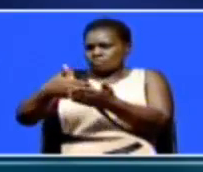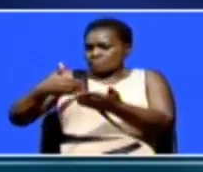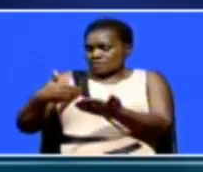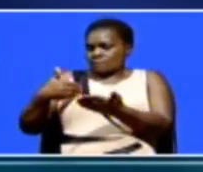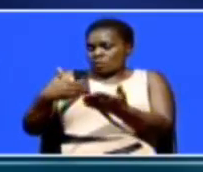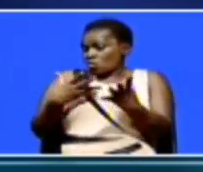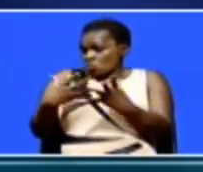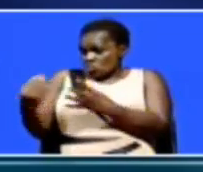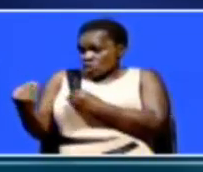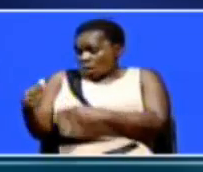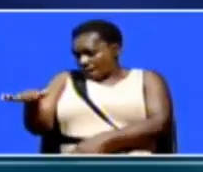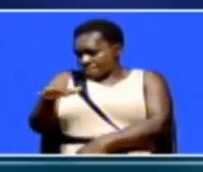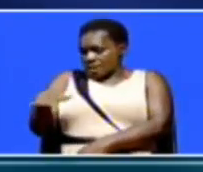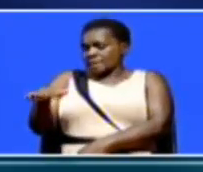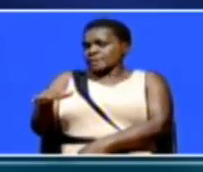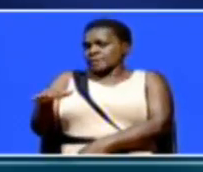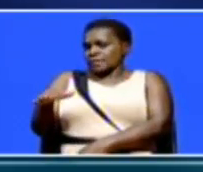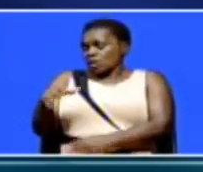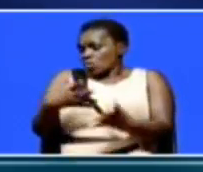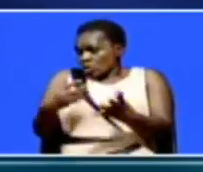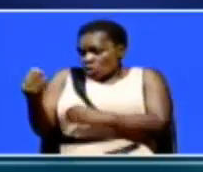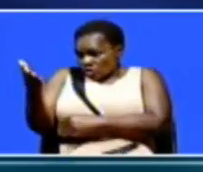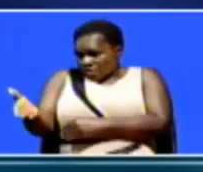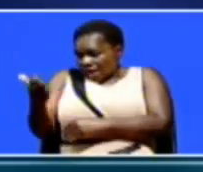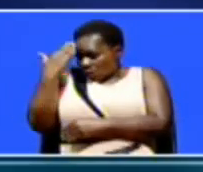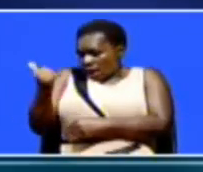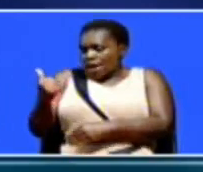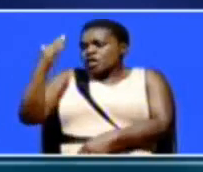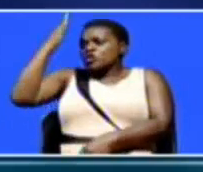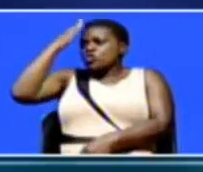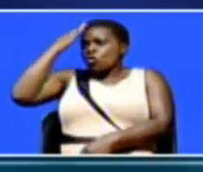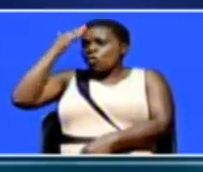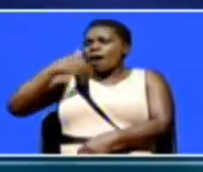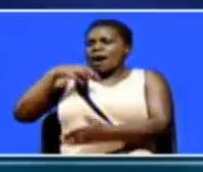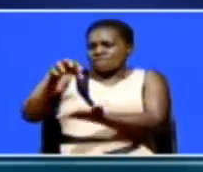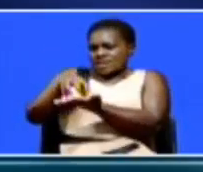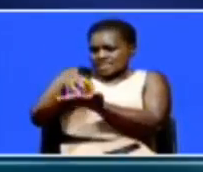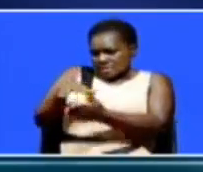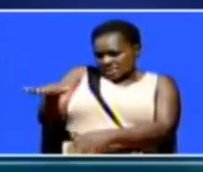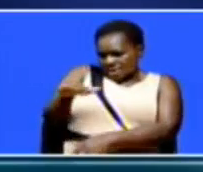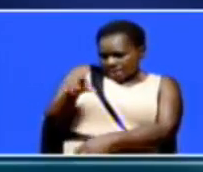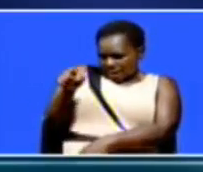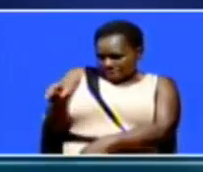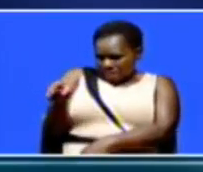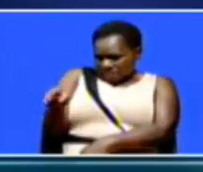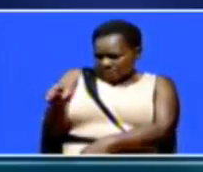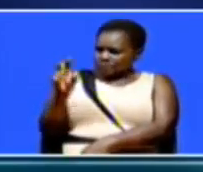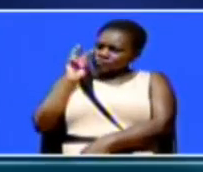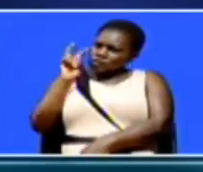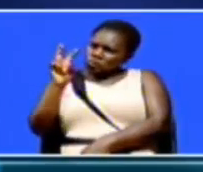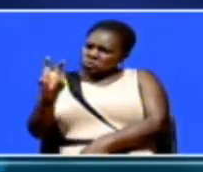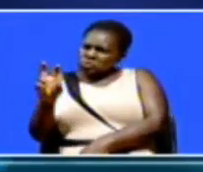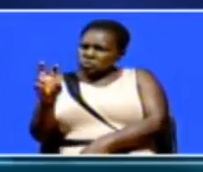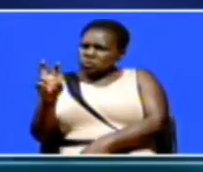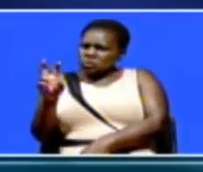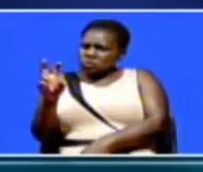we go to a place, we are going there because we know there has been cases in that area. And if you look at,